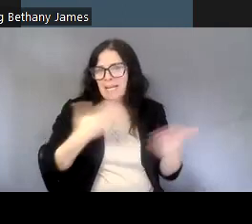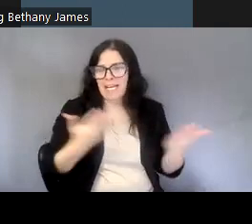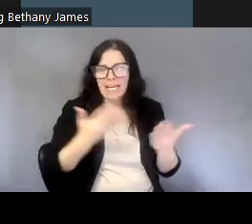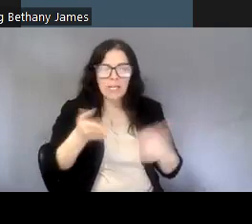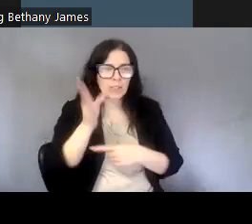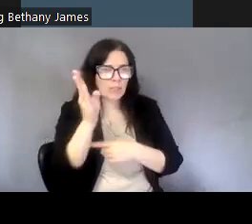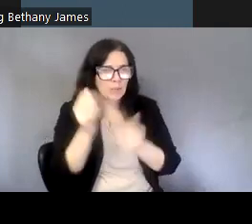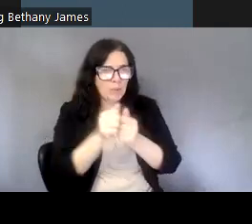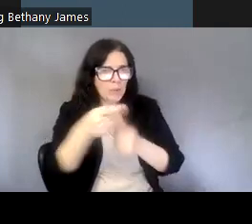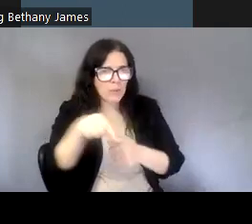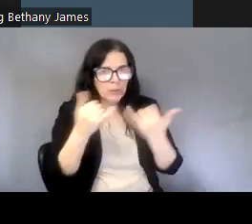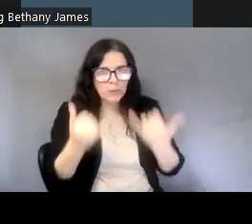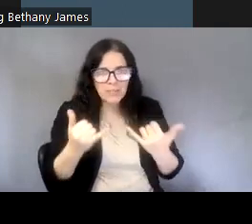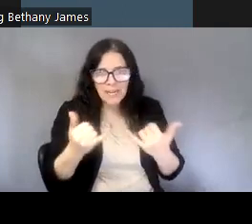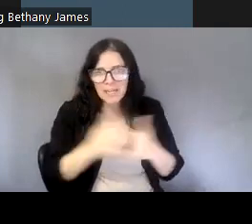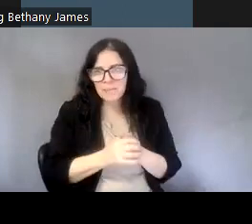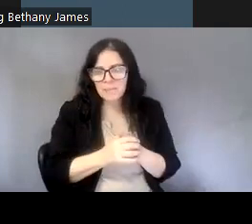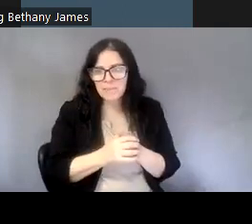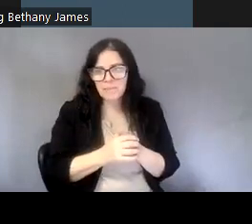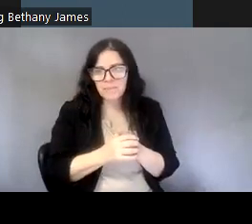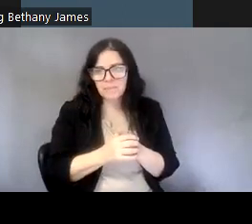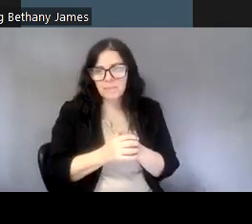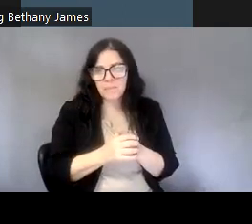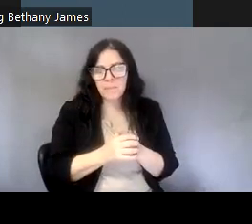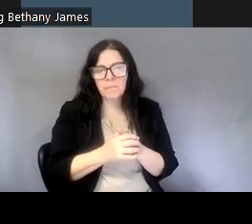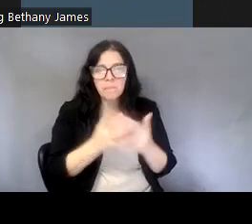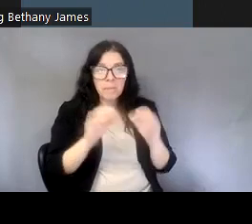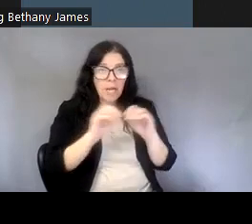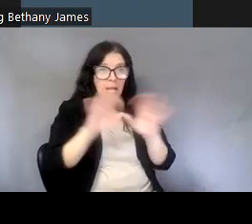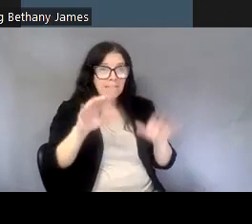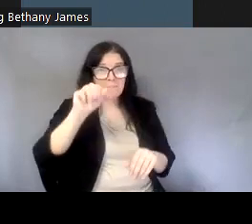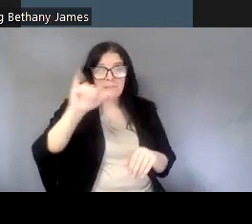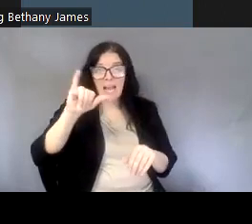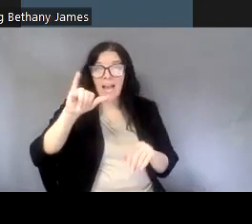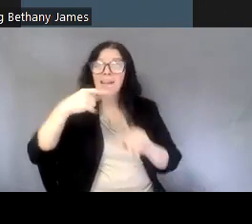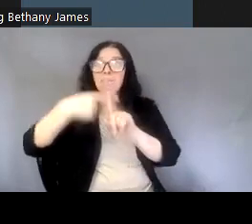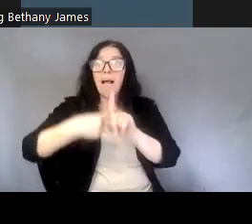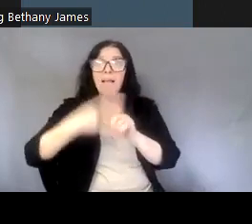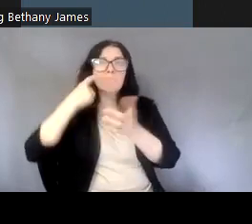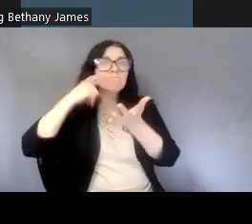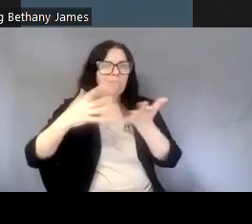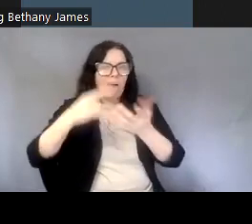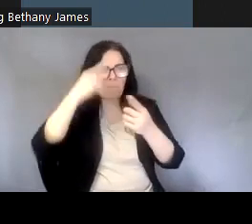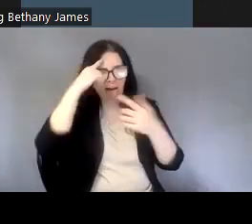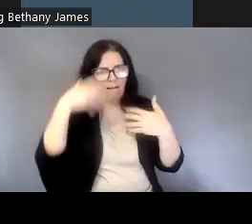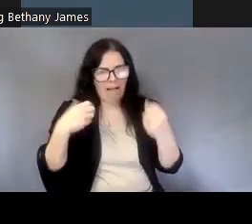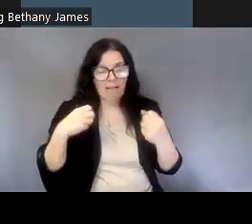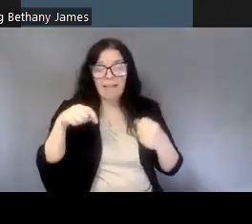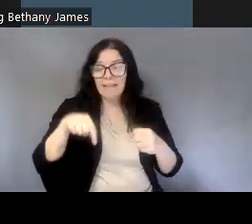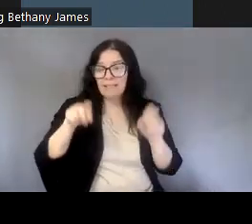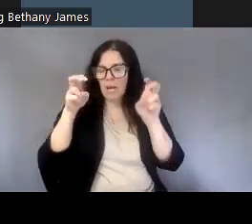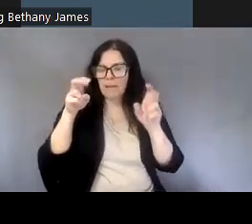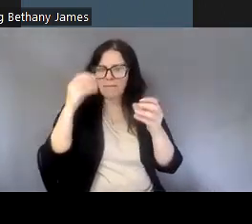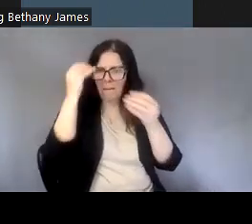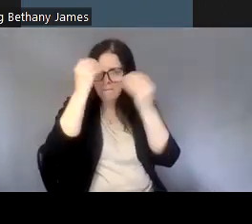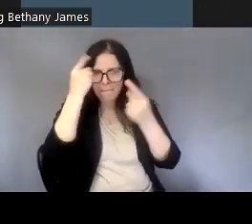today. Obviously, this is Mental Health Month, and the topic, Mind Your Mental Health,